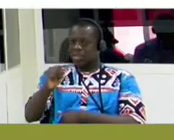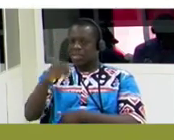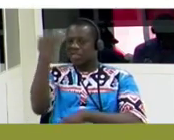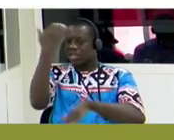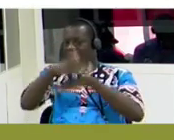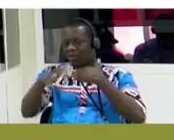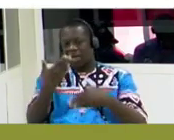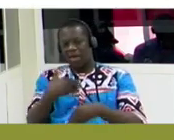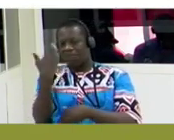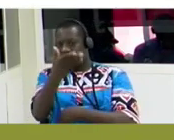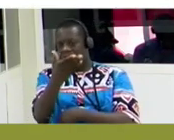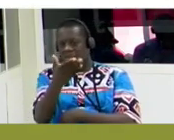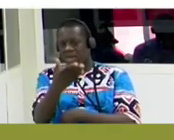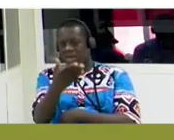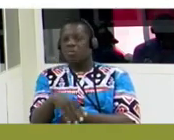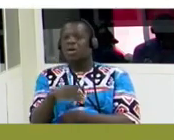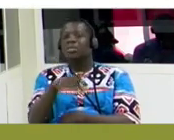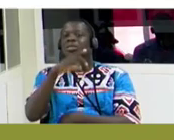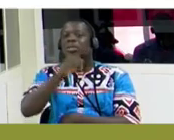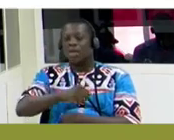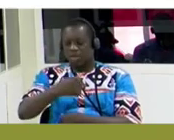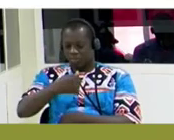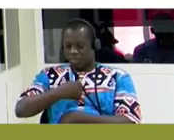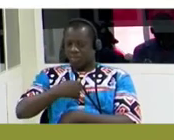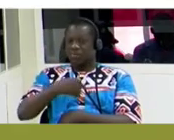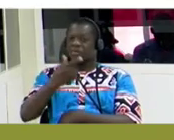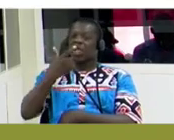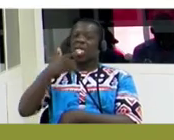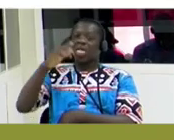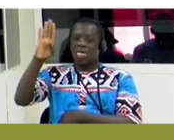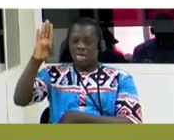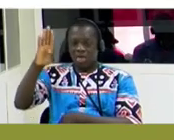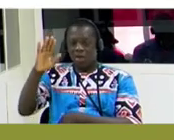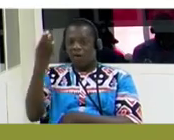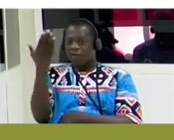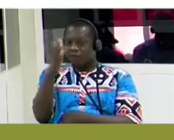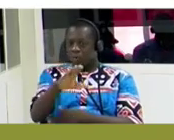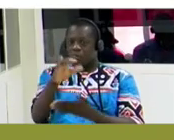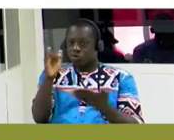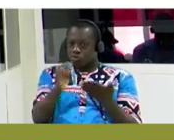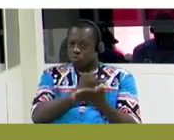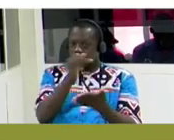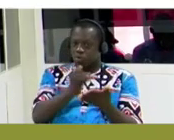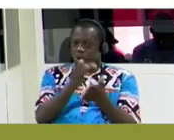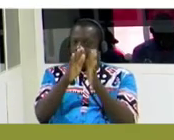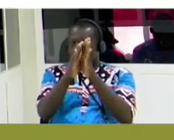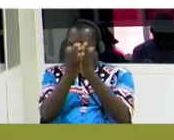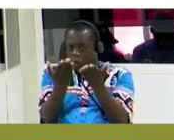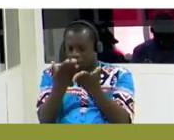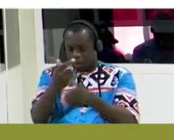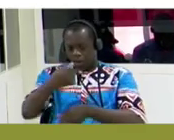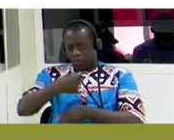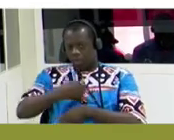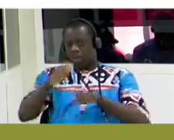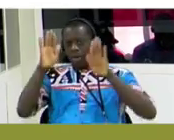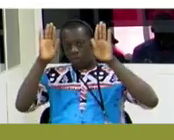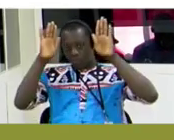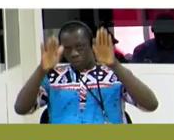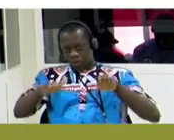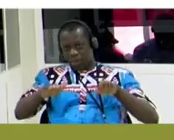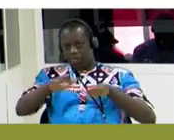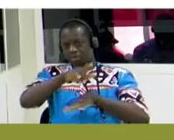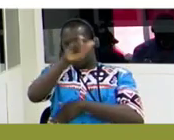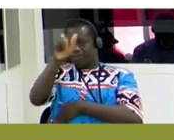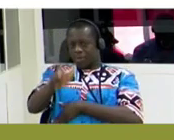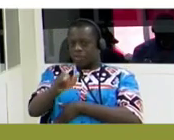Sir, I swear by the Quran. I'm a Muslim. I will not lie against somebody, especially my